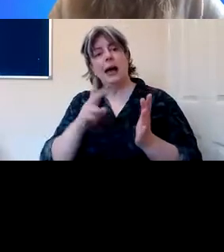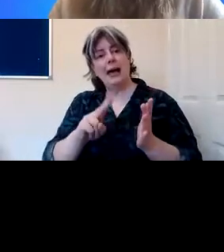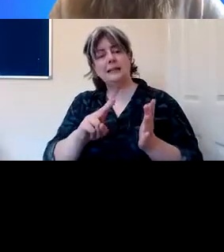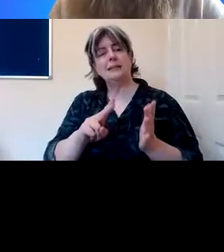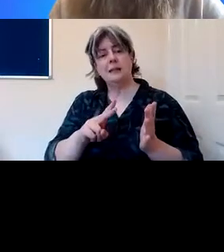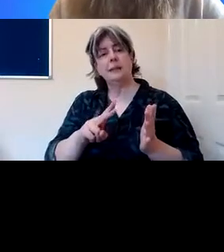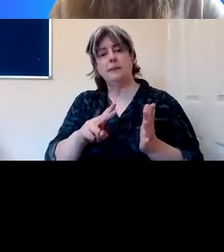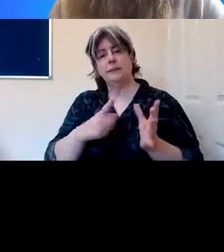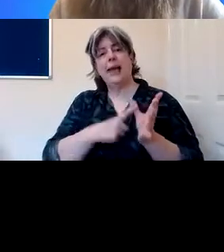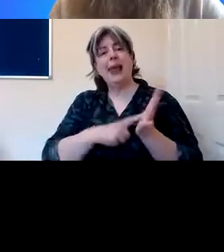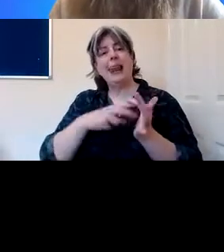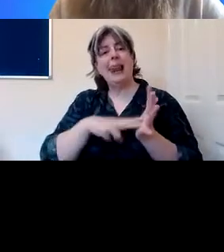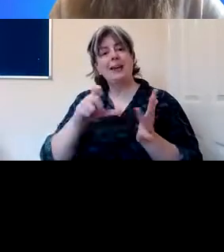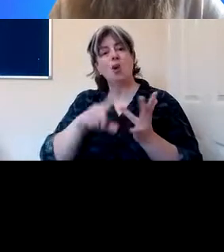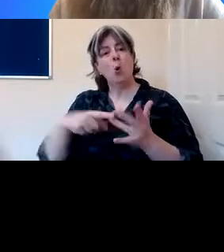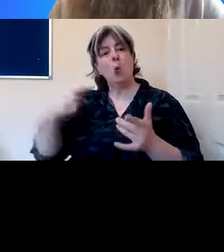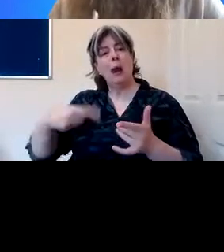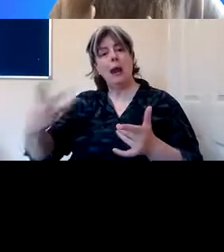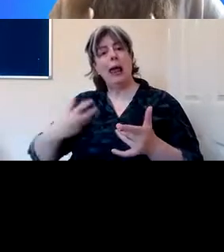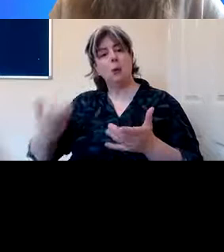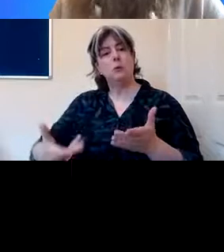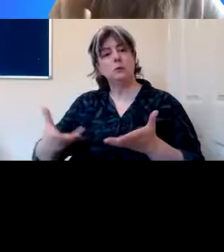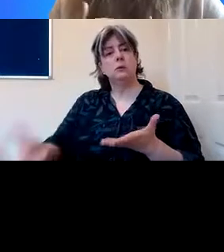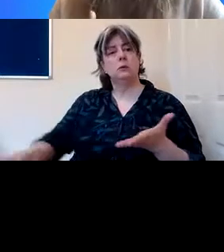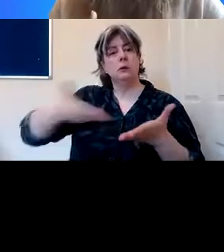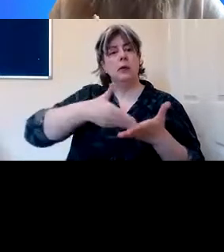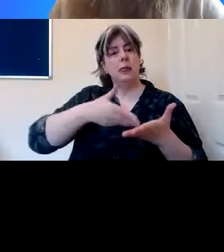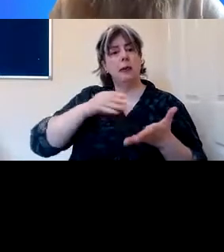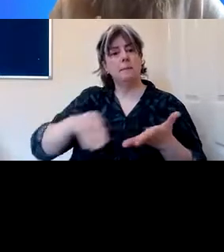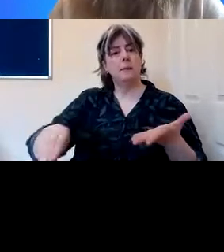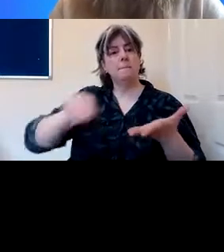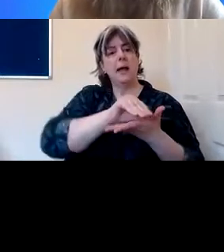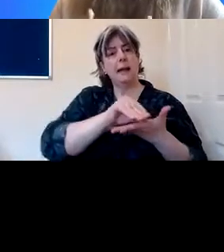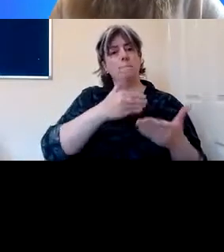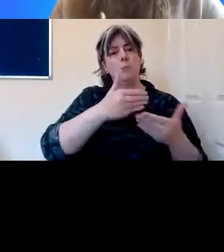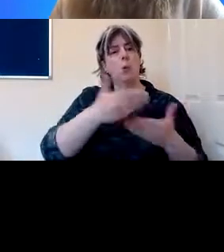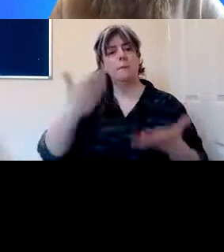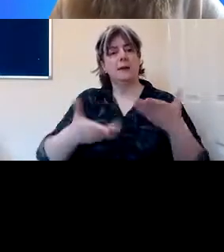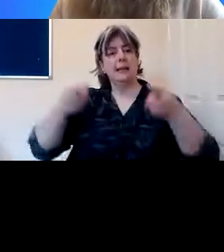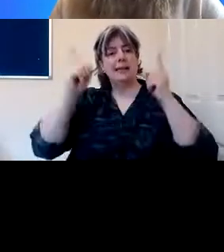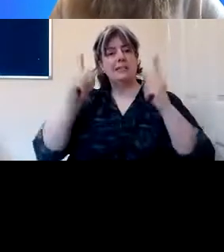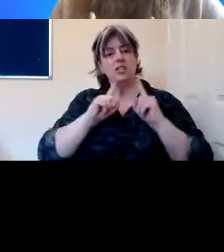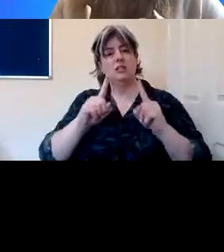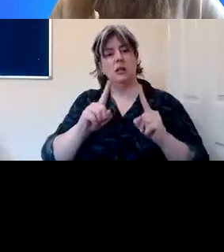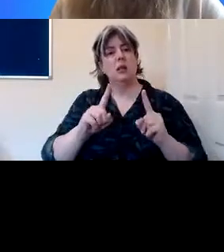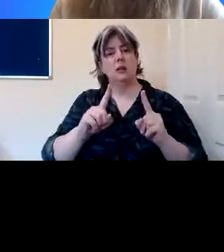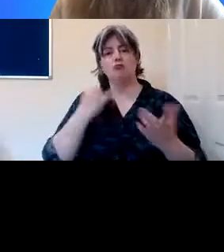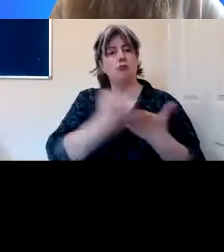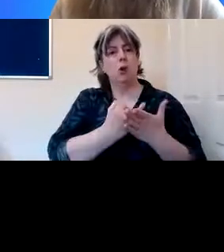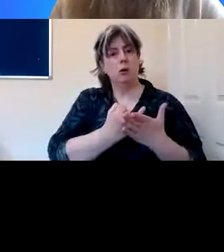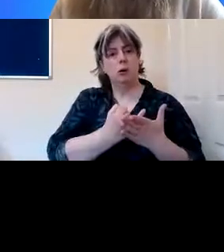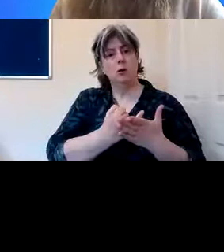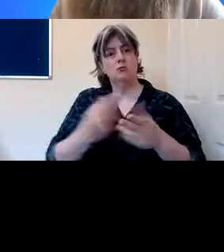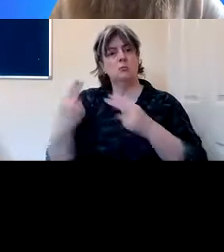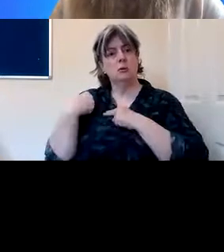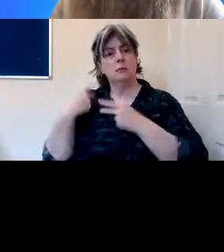they would actually be paid more than a head teacher. And that to me cannot be right. The responsibility lies with head teachers. It's a huge